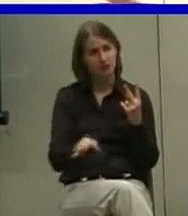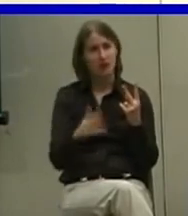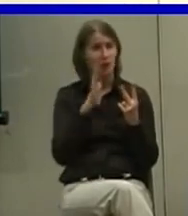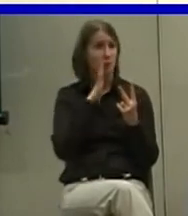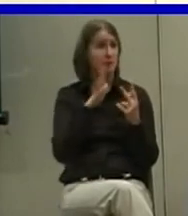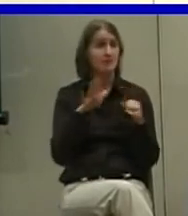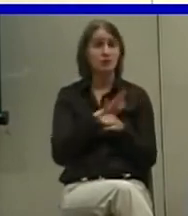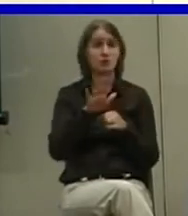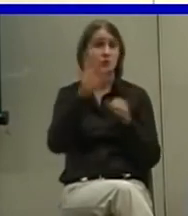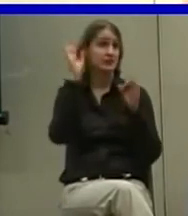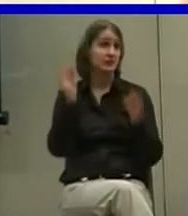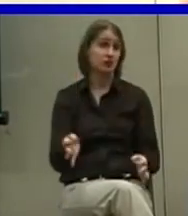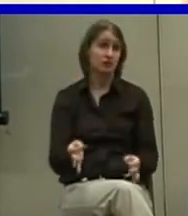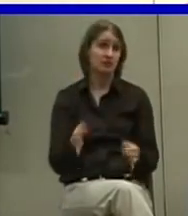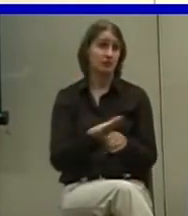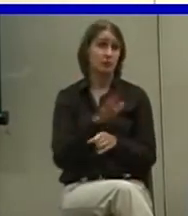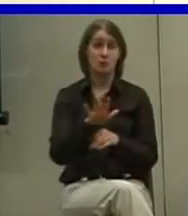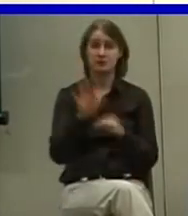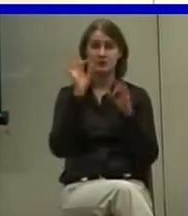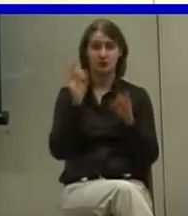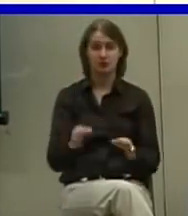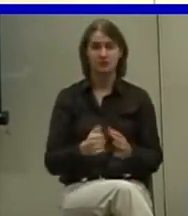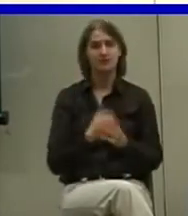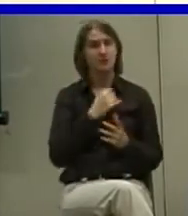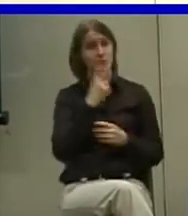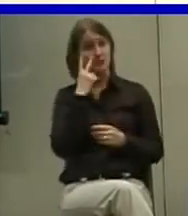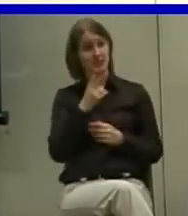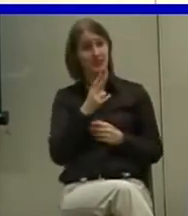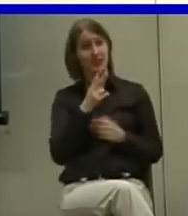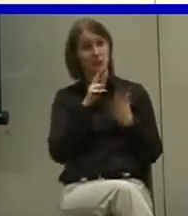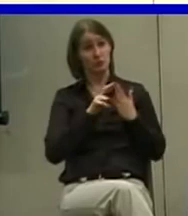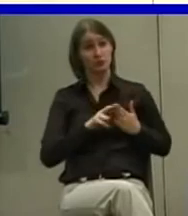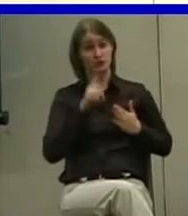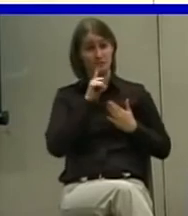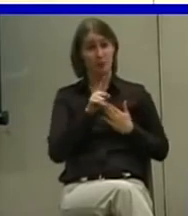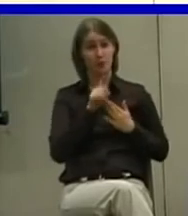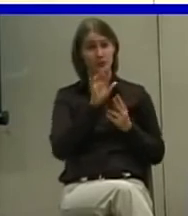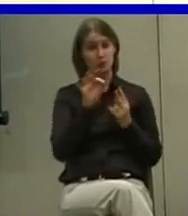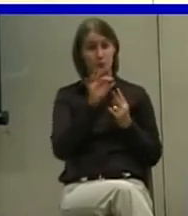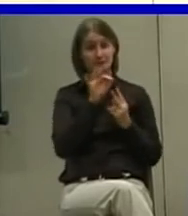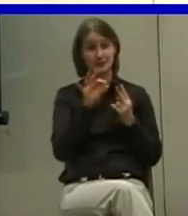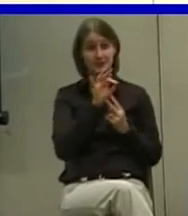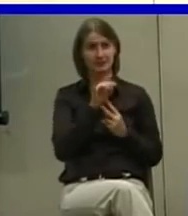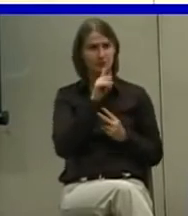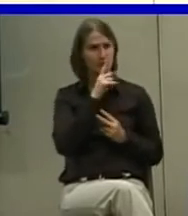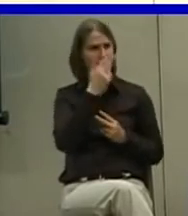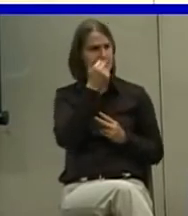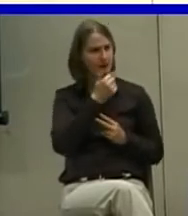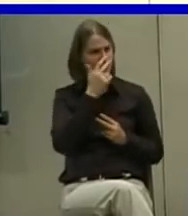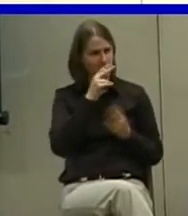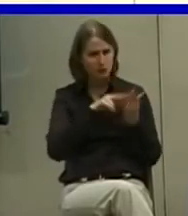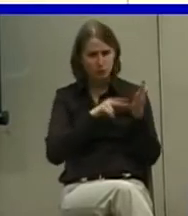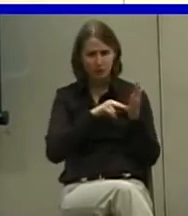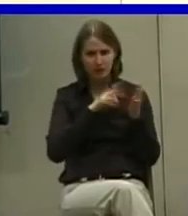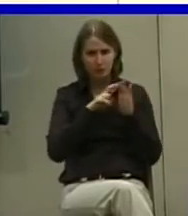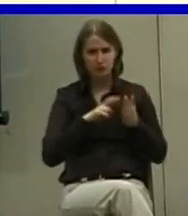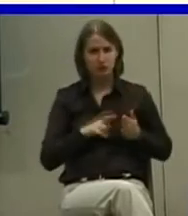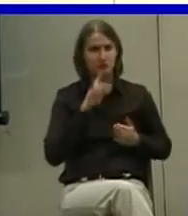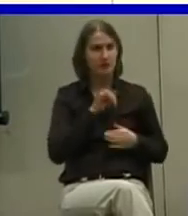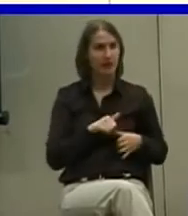completely up to you. If you look at the research on choice making, it's actually funny, I think, to read these research